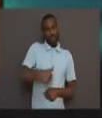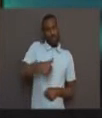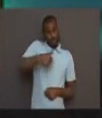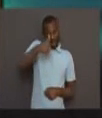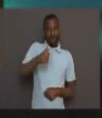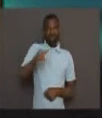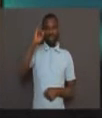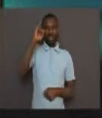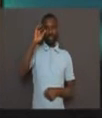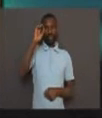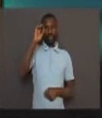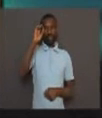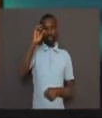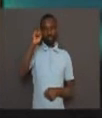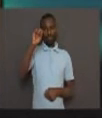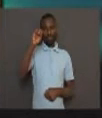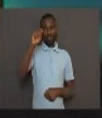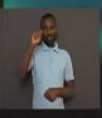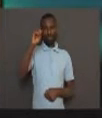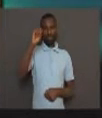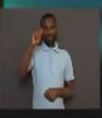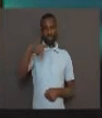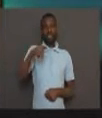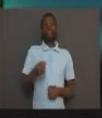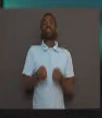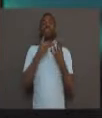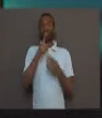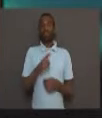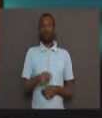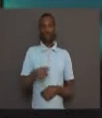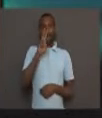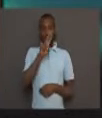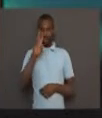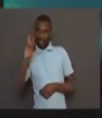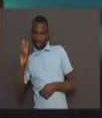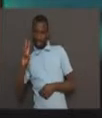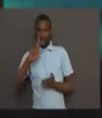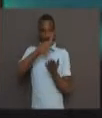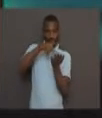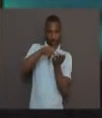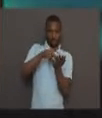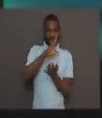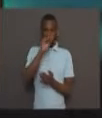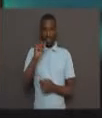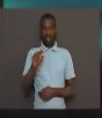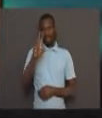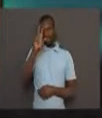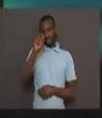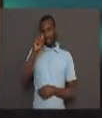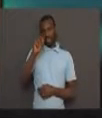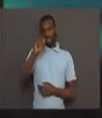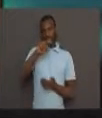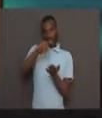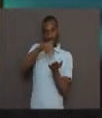isotope of iron has 26 protons and 30